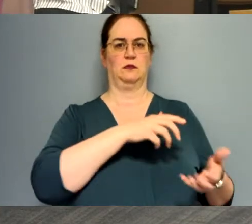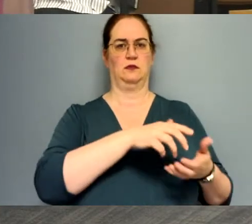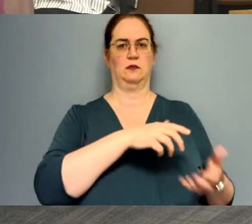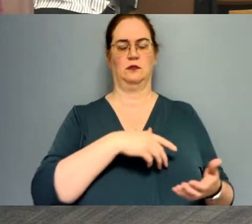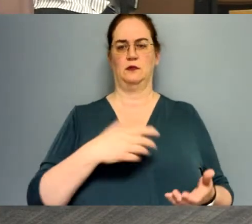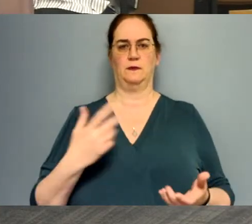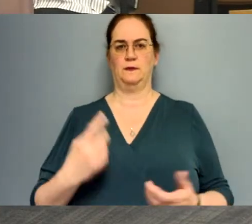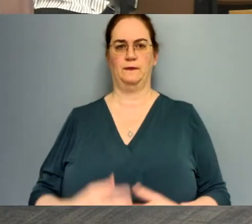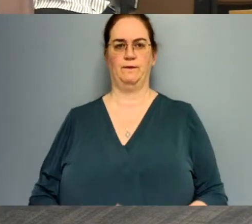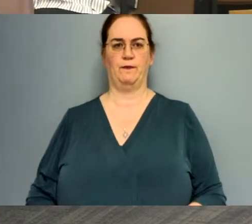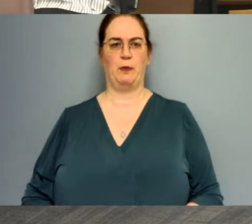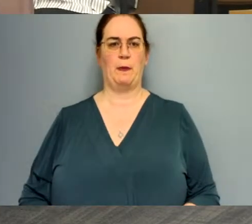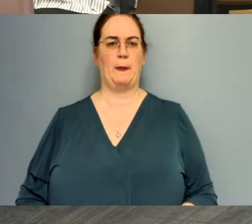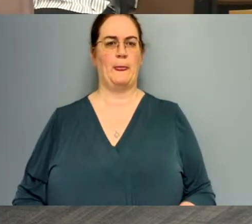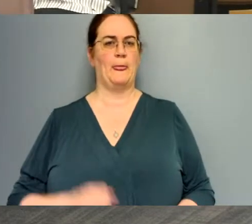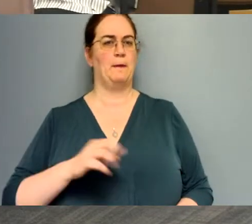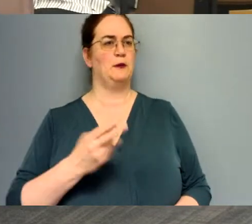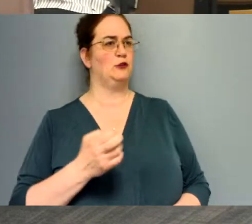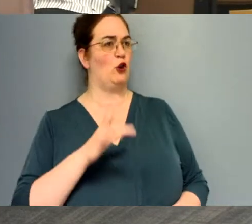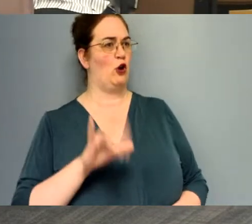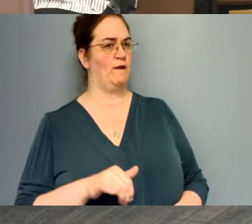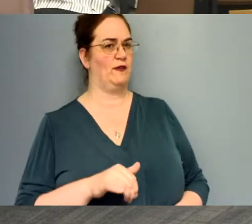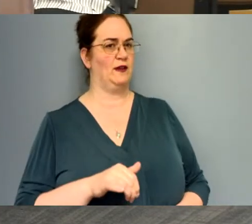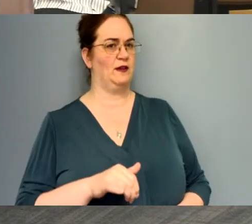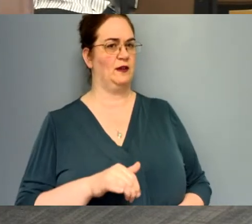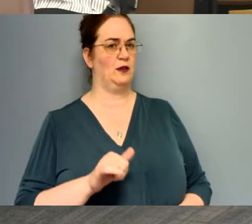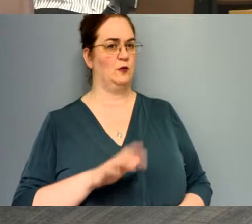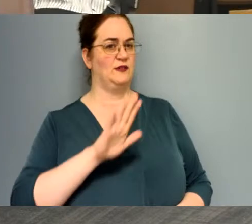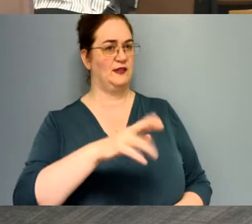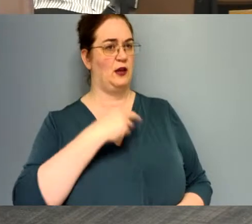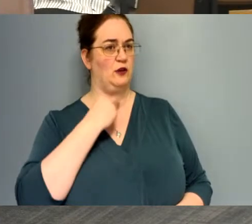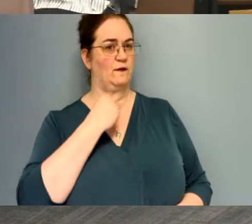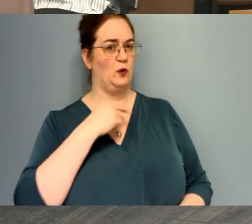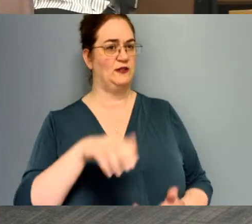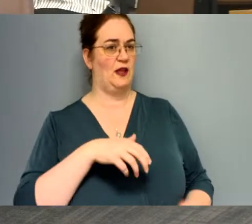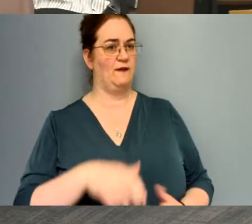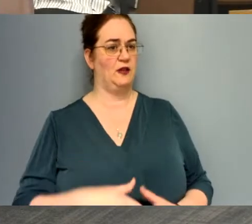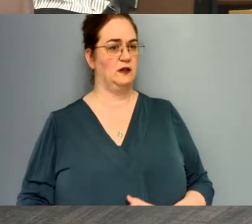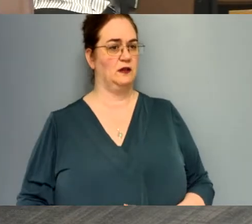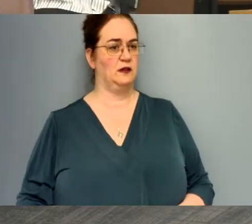anybody. Mr. Harvey, was that your voice laughing?